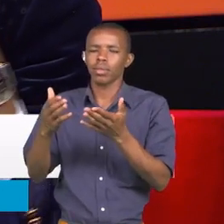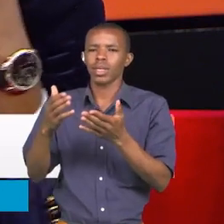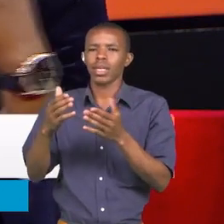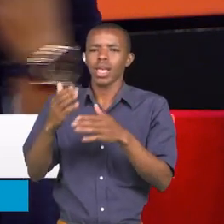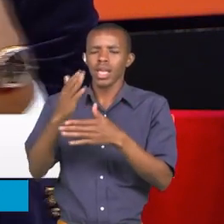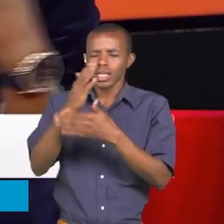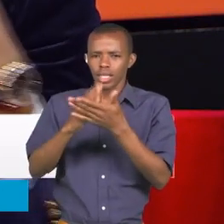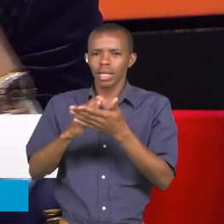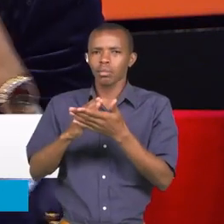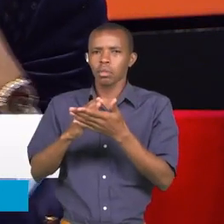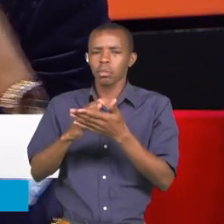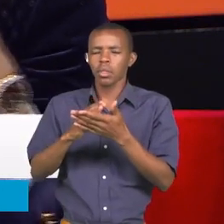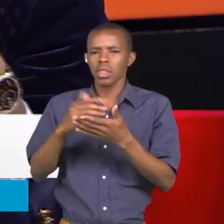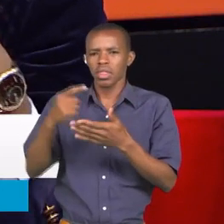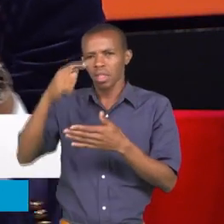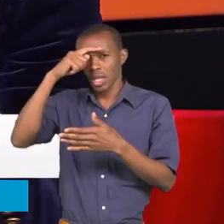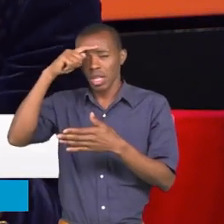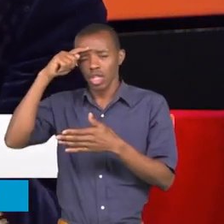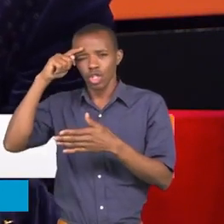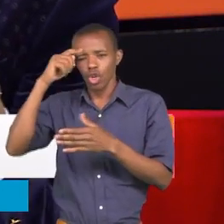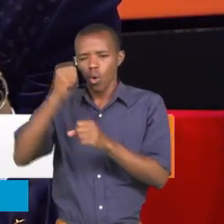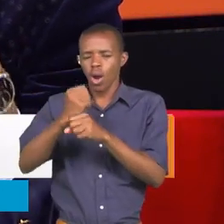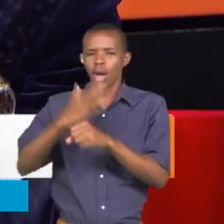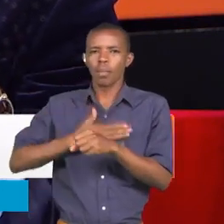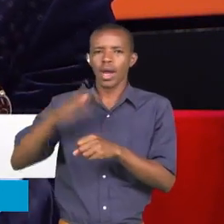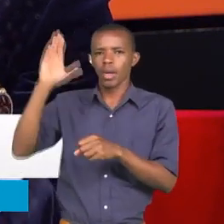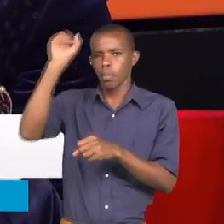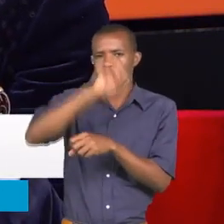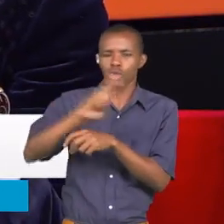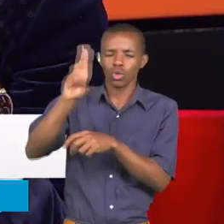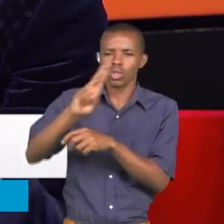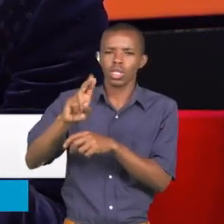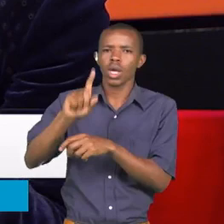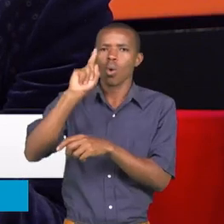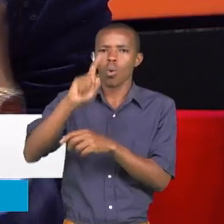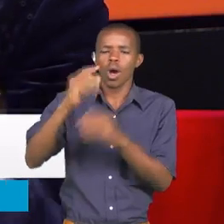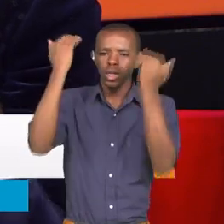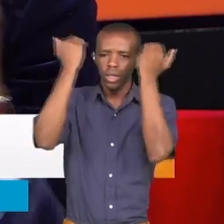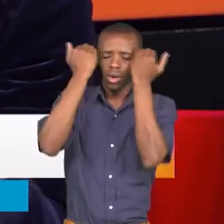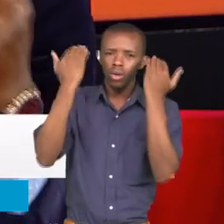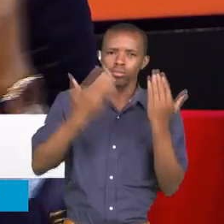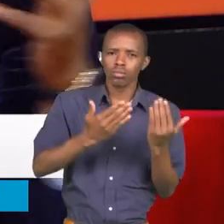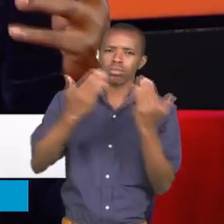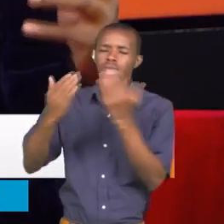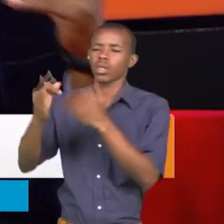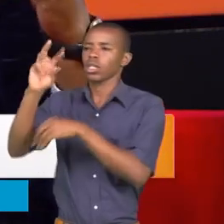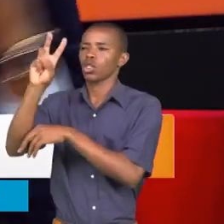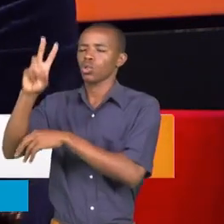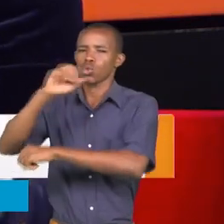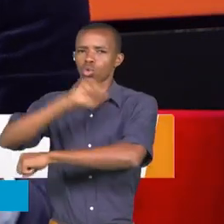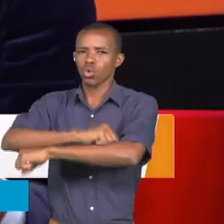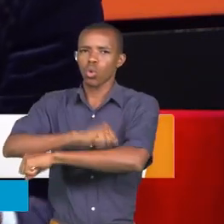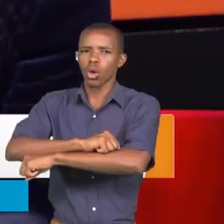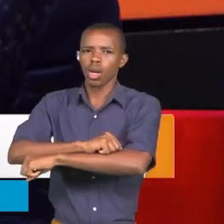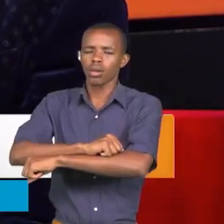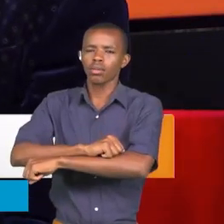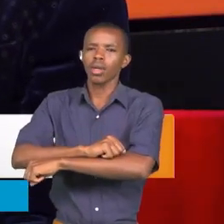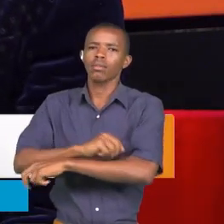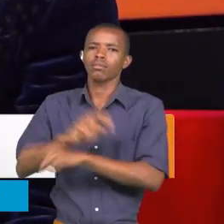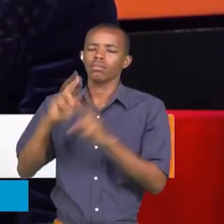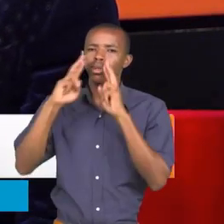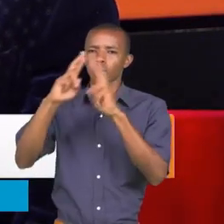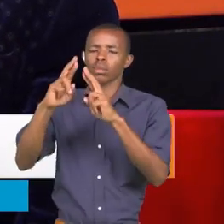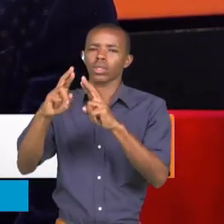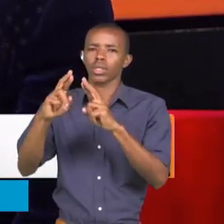that indeed my original work is being misused. Someone went to court and sued around 32 schools for using this job.